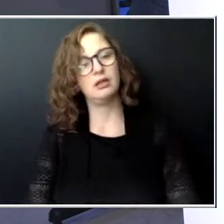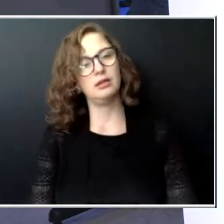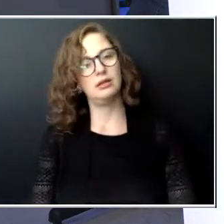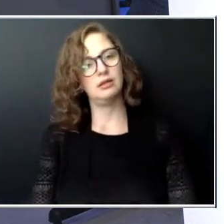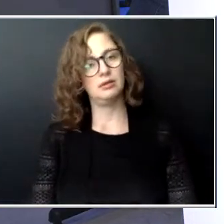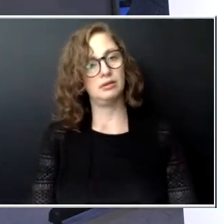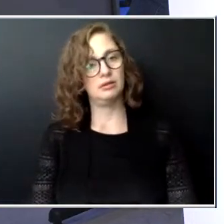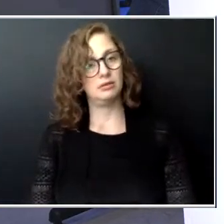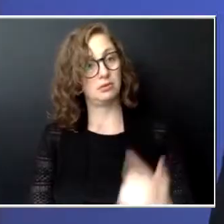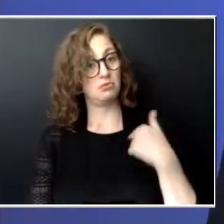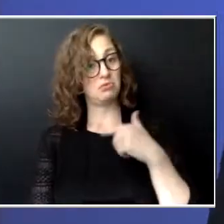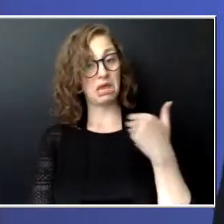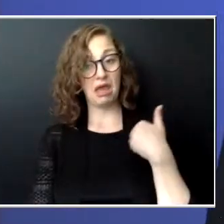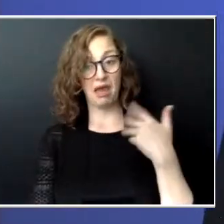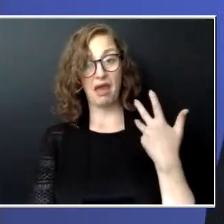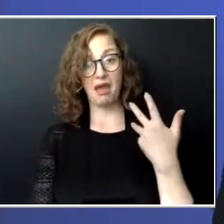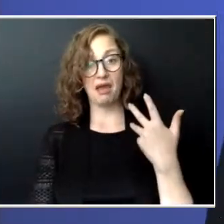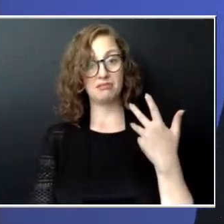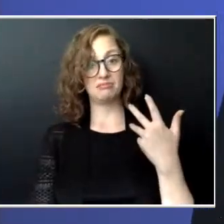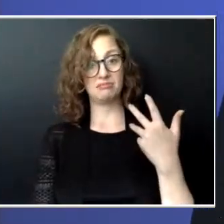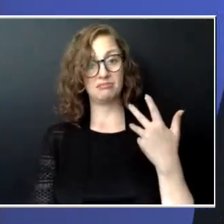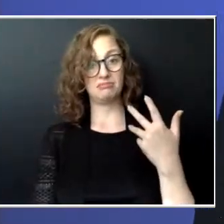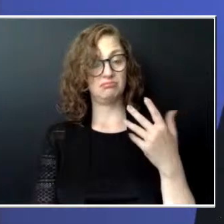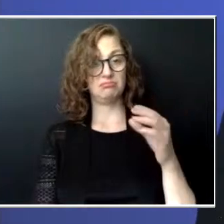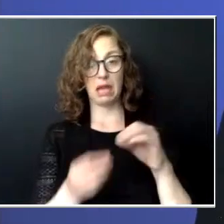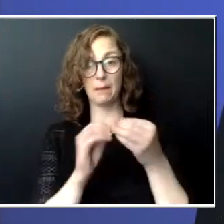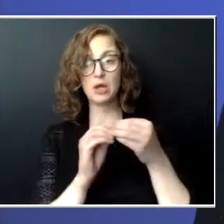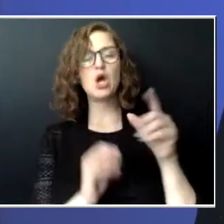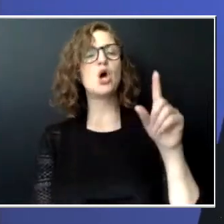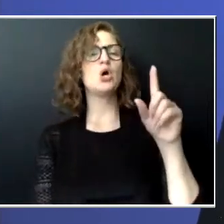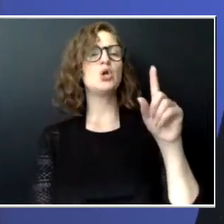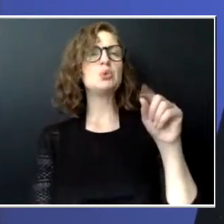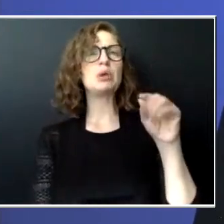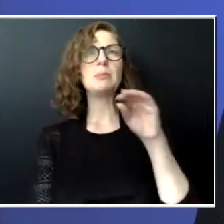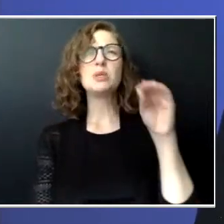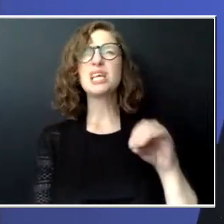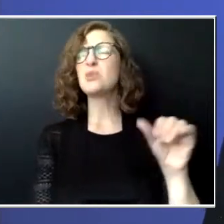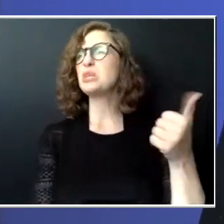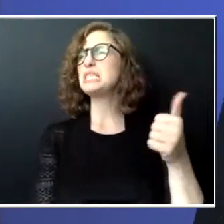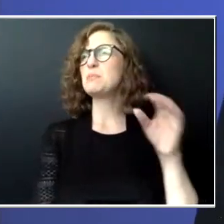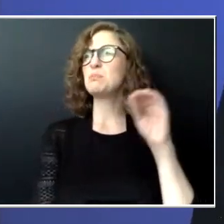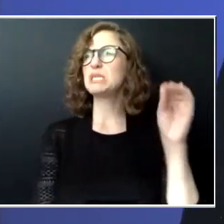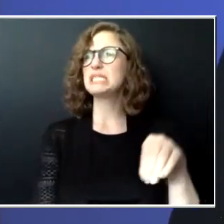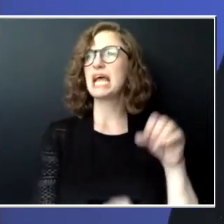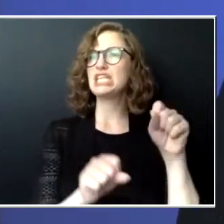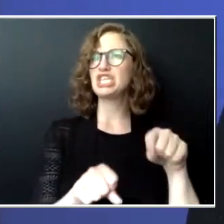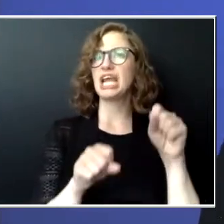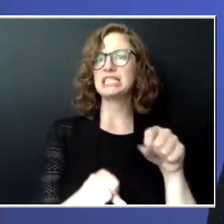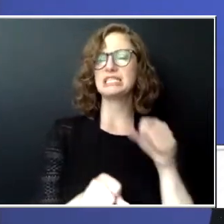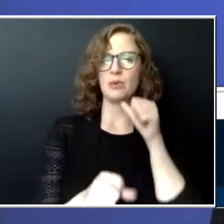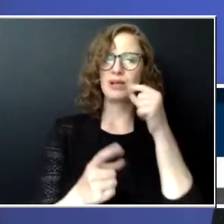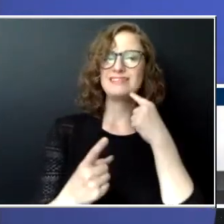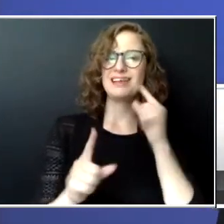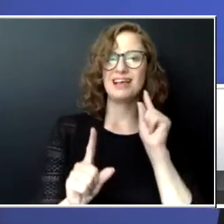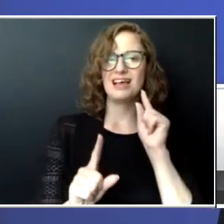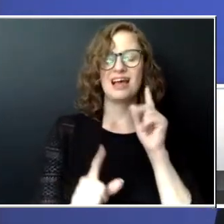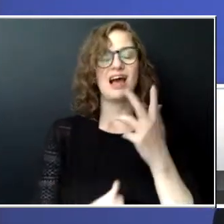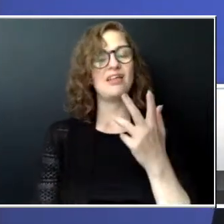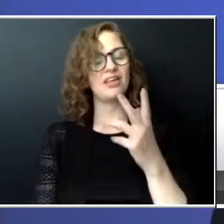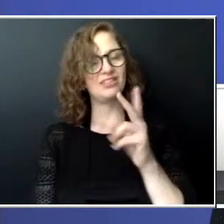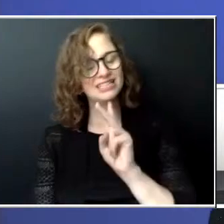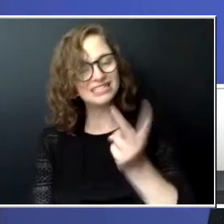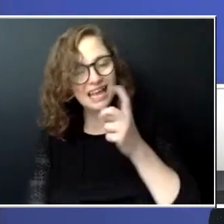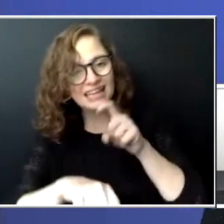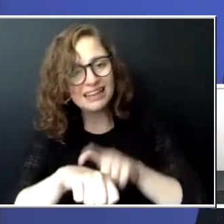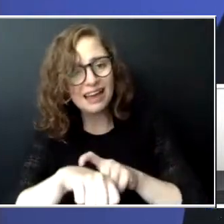it, 20% chance that it wouldn't, or 10% or something. And then the second time it was like maybe a 1% chance that it won't